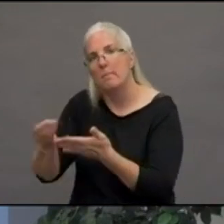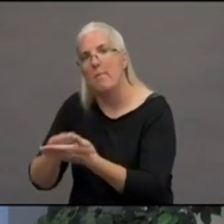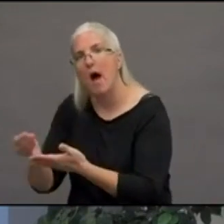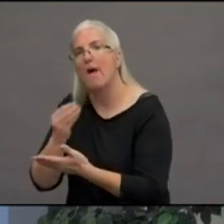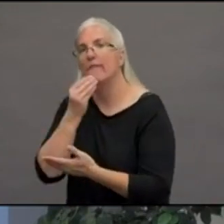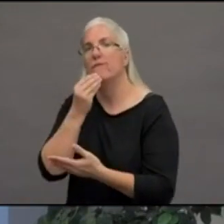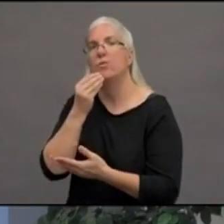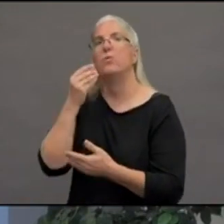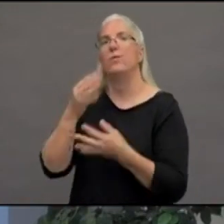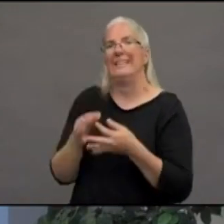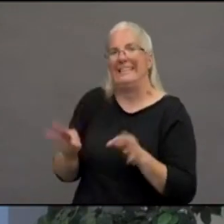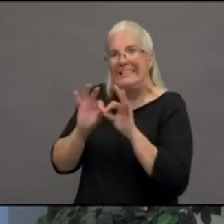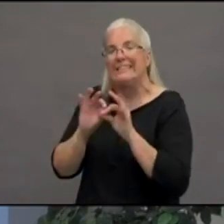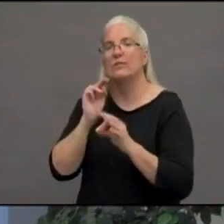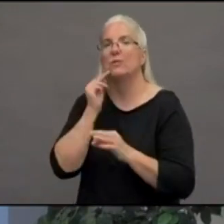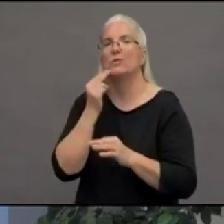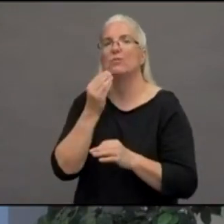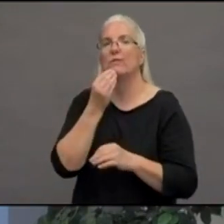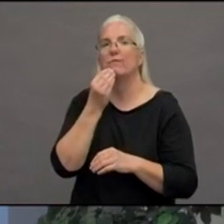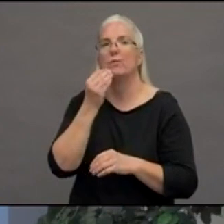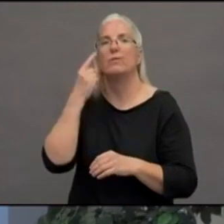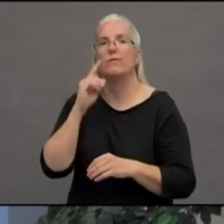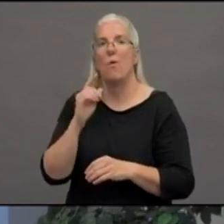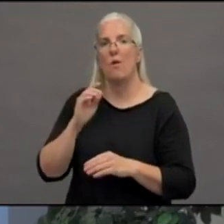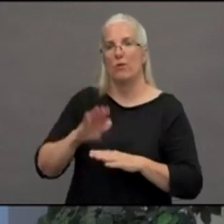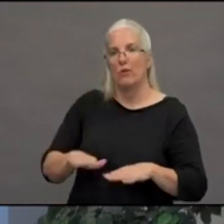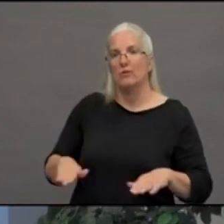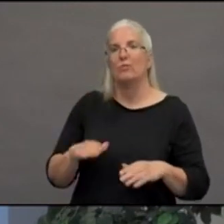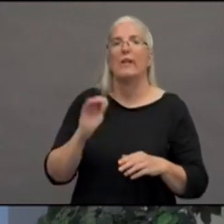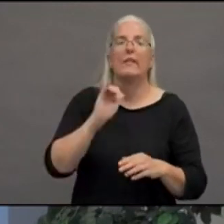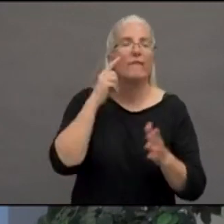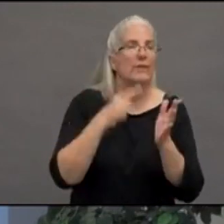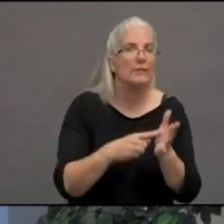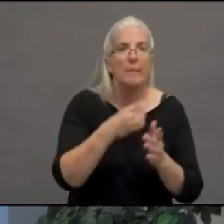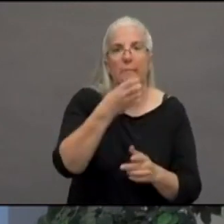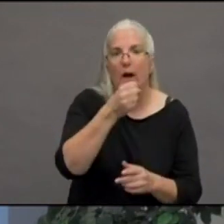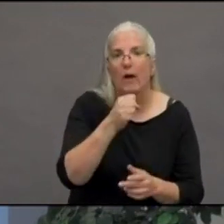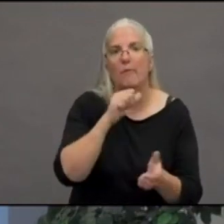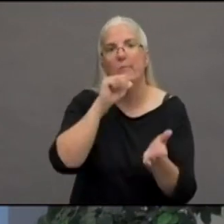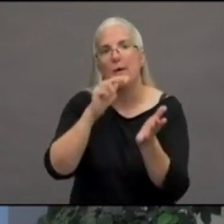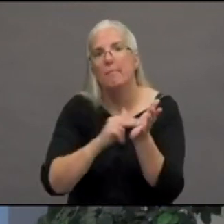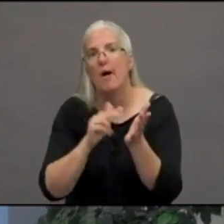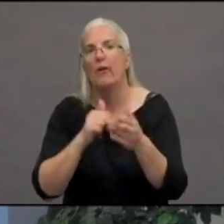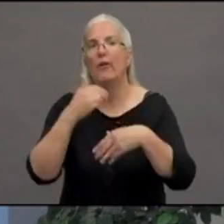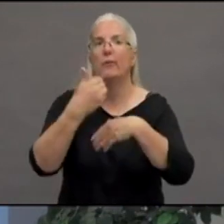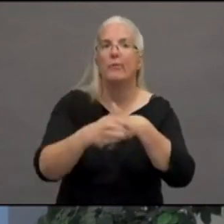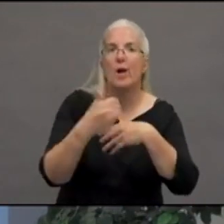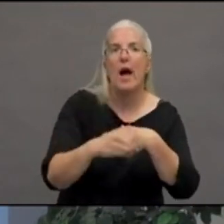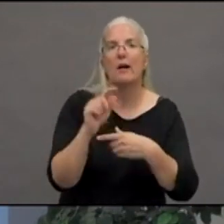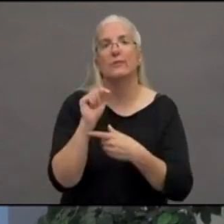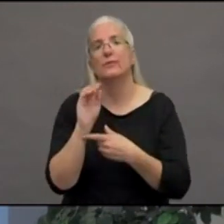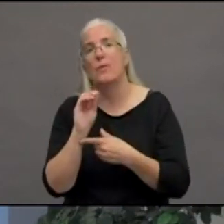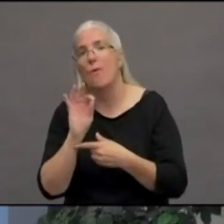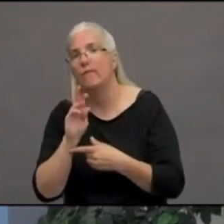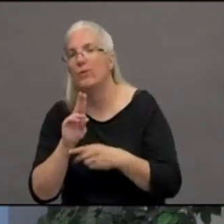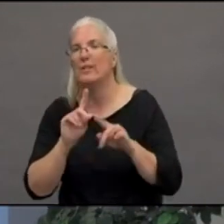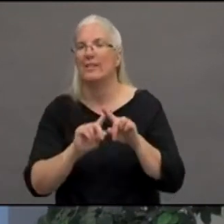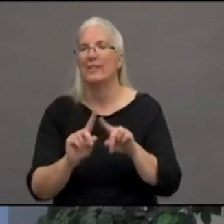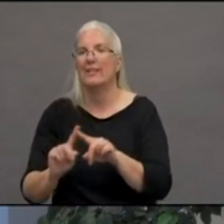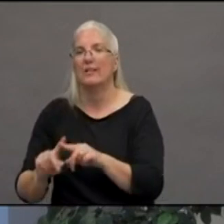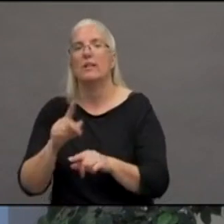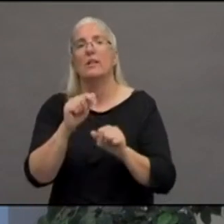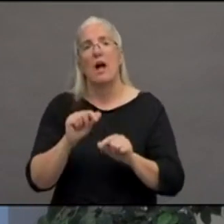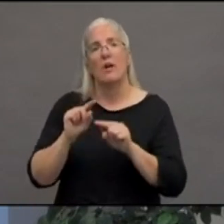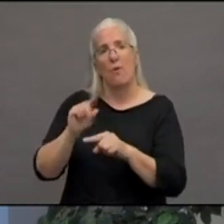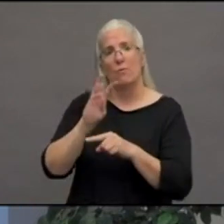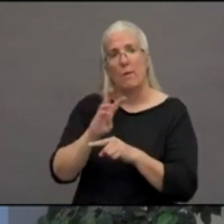important healthy nutrition for eggs, milk, peanut butter, bread, things like that. And you can go to the website or you can call them and